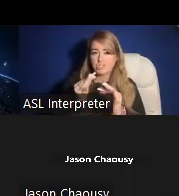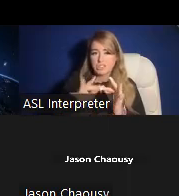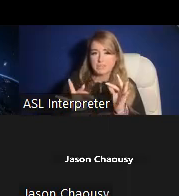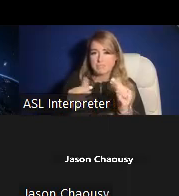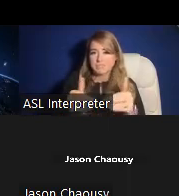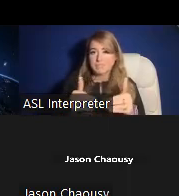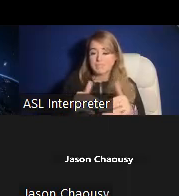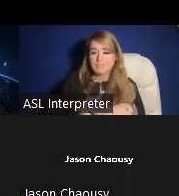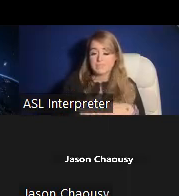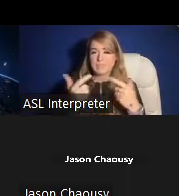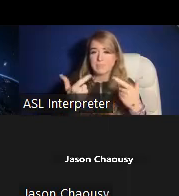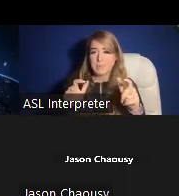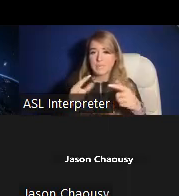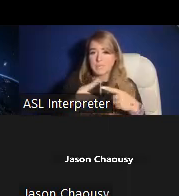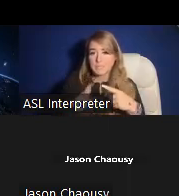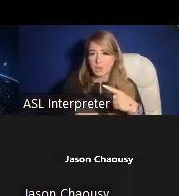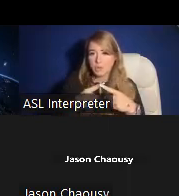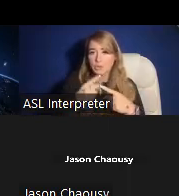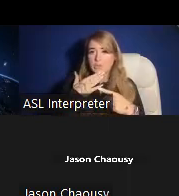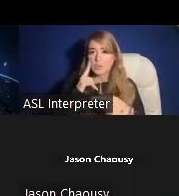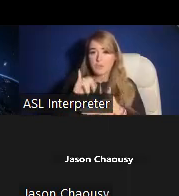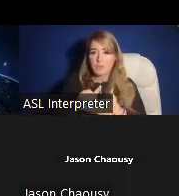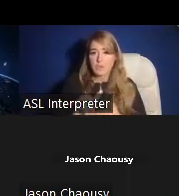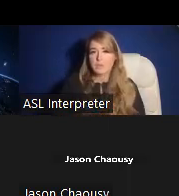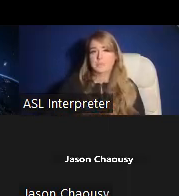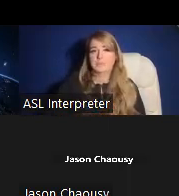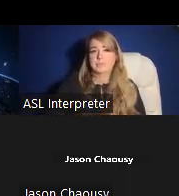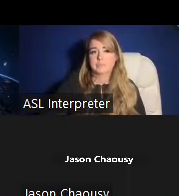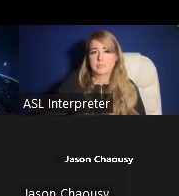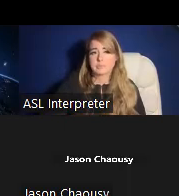it's a big cycle. So thank you for that.